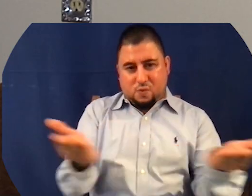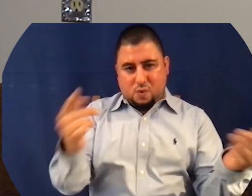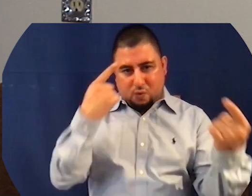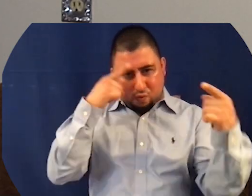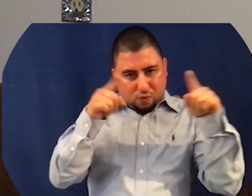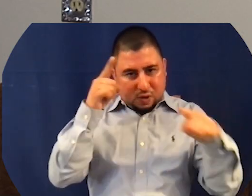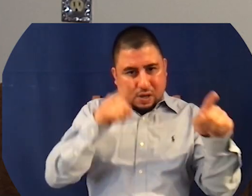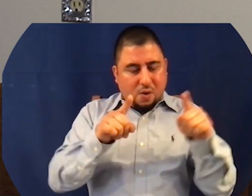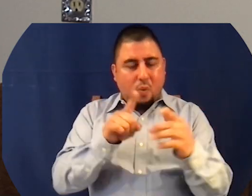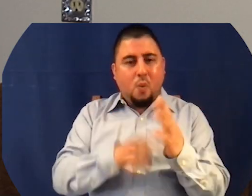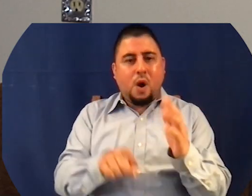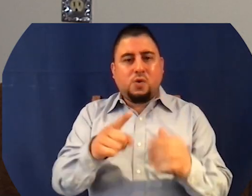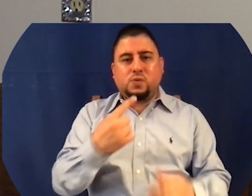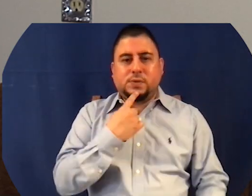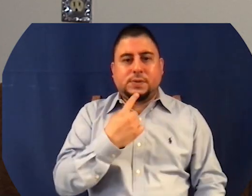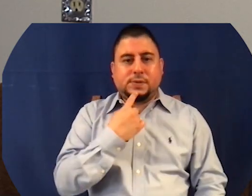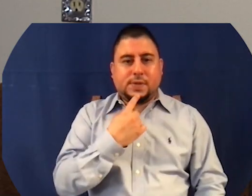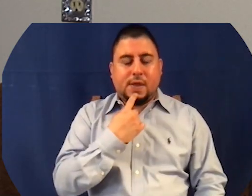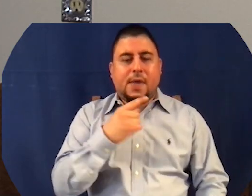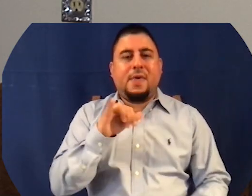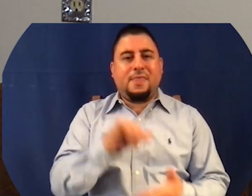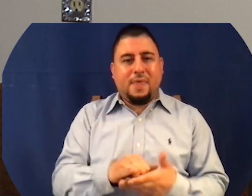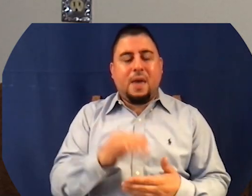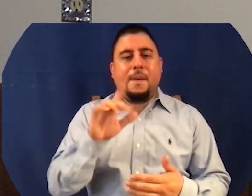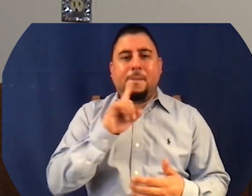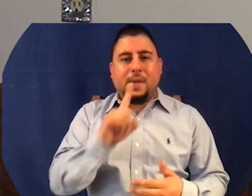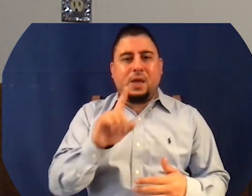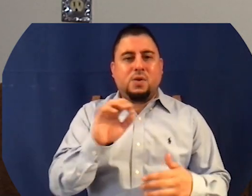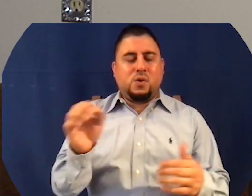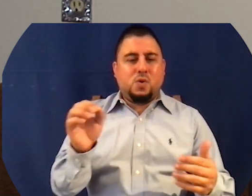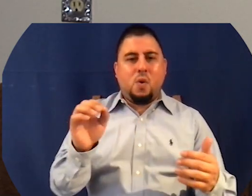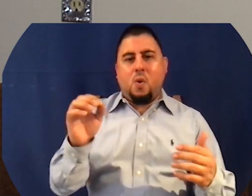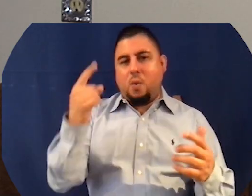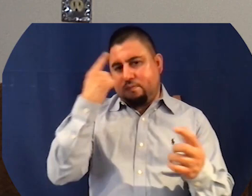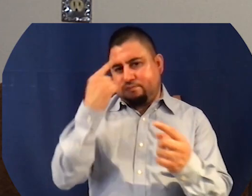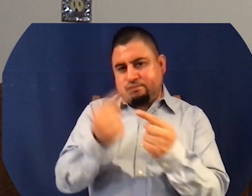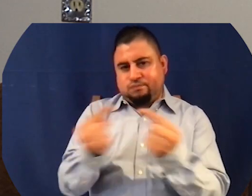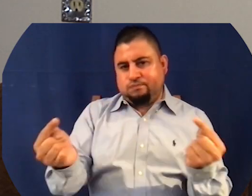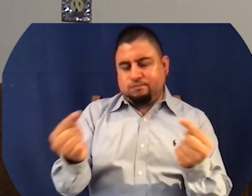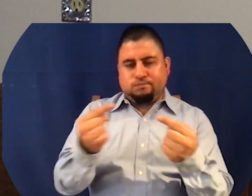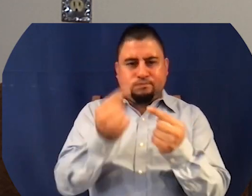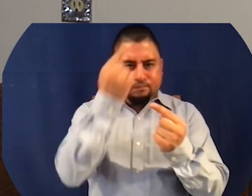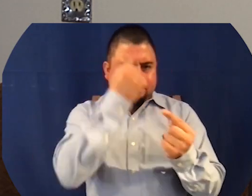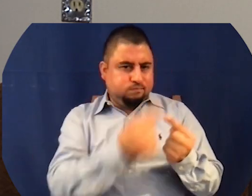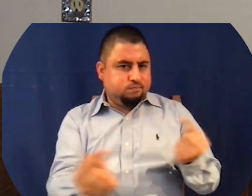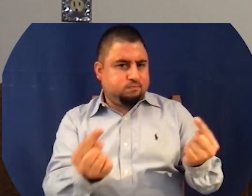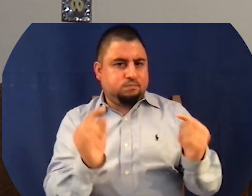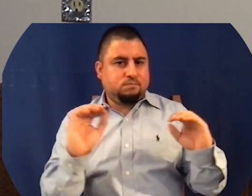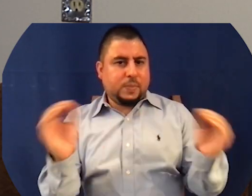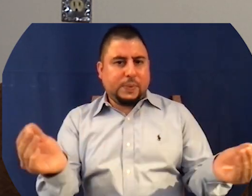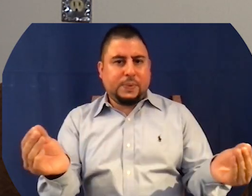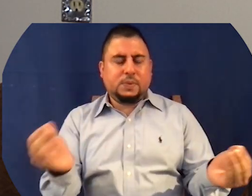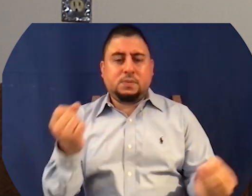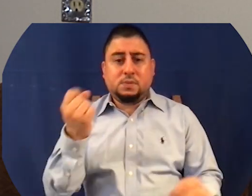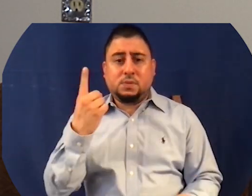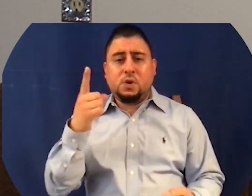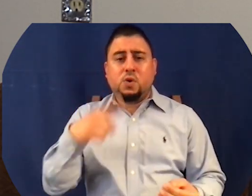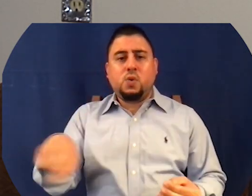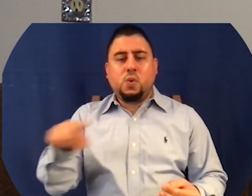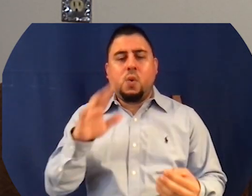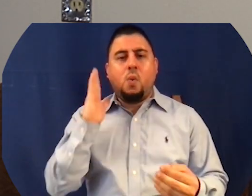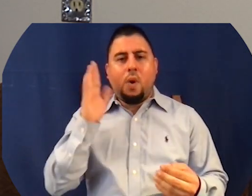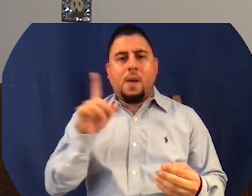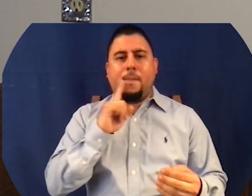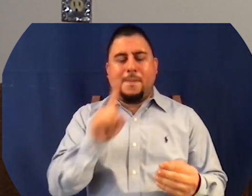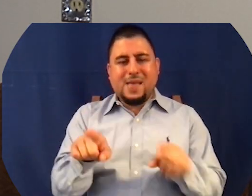in what you say, and that there be no divisions among you, but that you be united